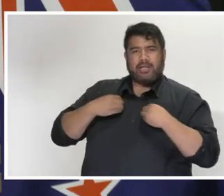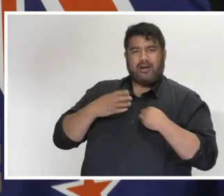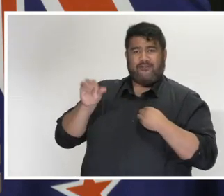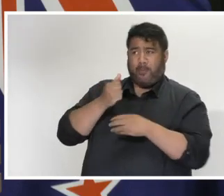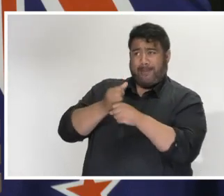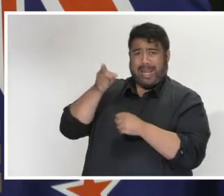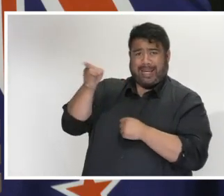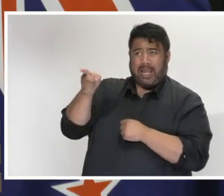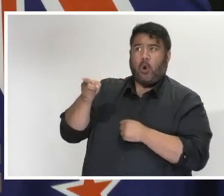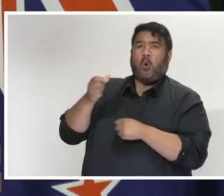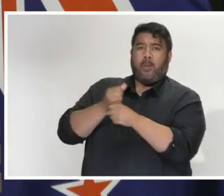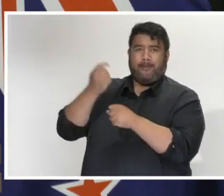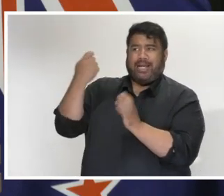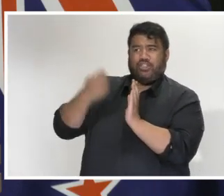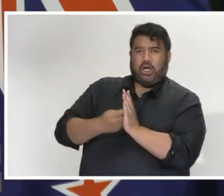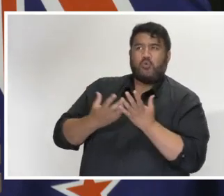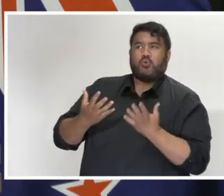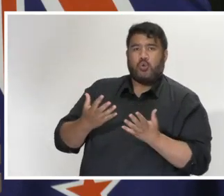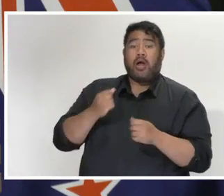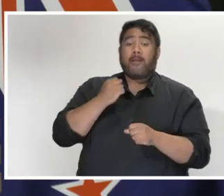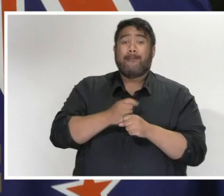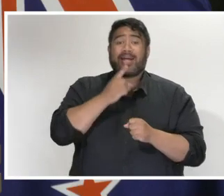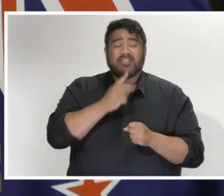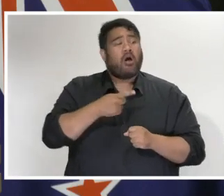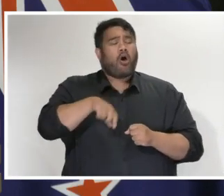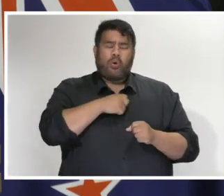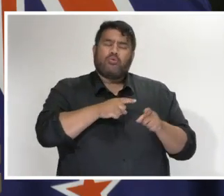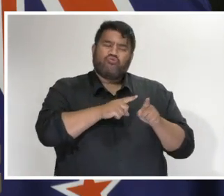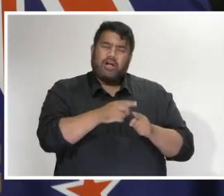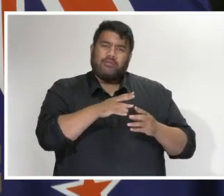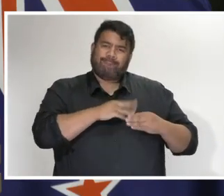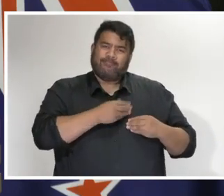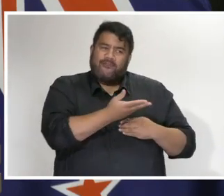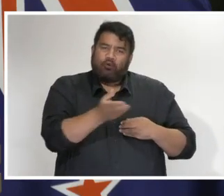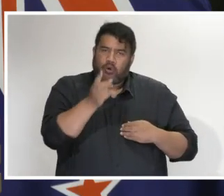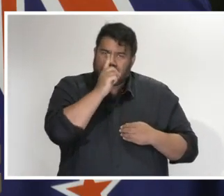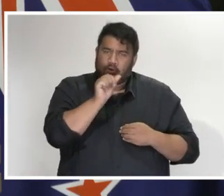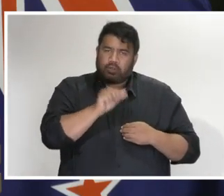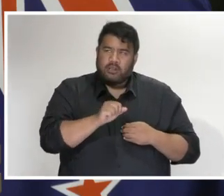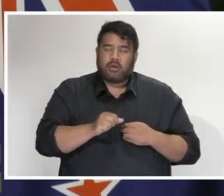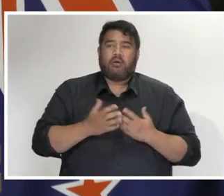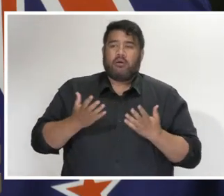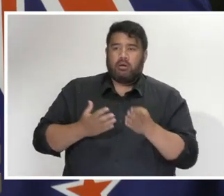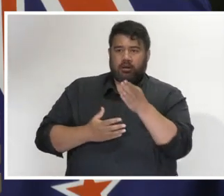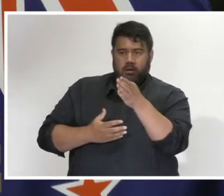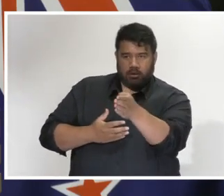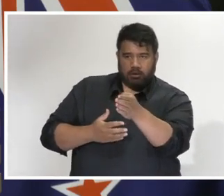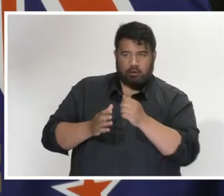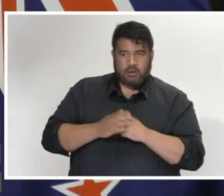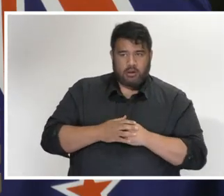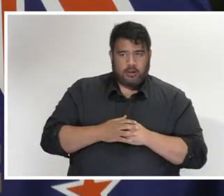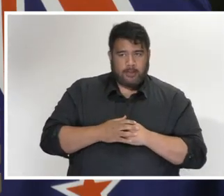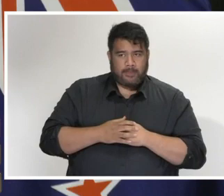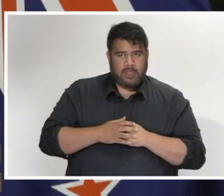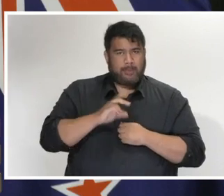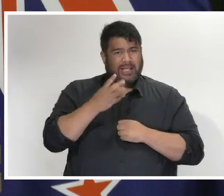that they are going to operate in an environment where they take account of hardship. Of Phil O'Reilly saying the government shouldn't pick and choose whether it's leases